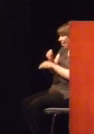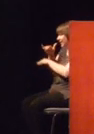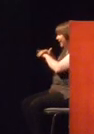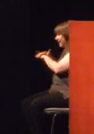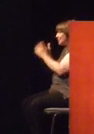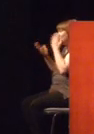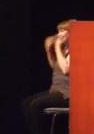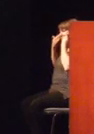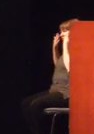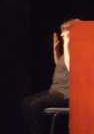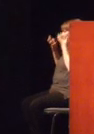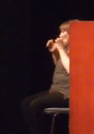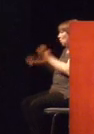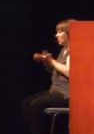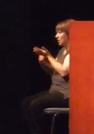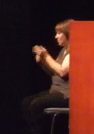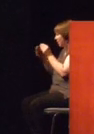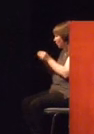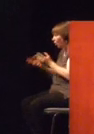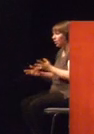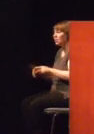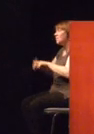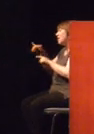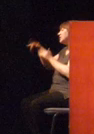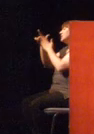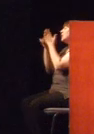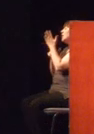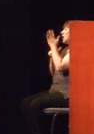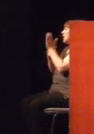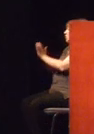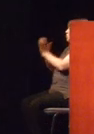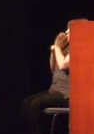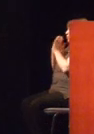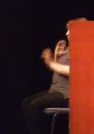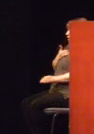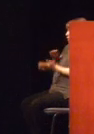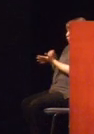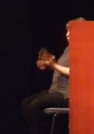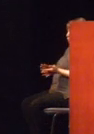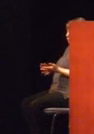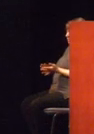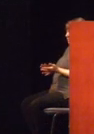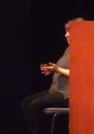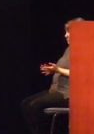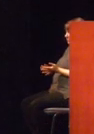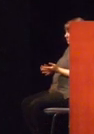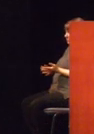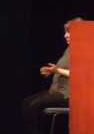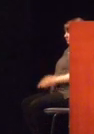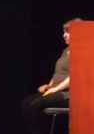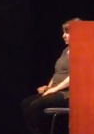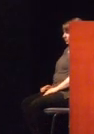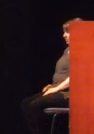anymore. This is the law that required us to allow our students, based on their place,